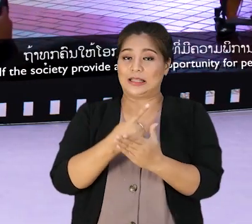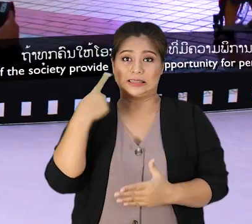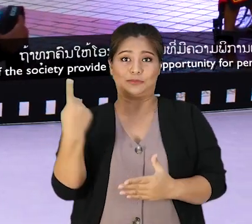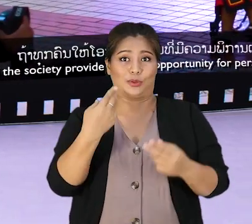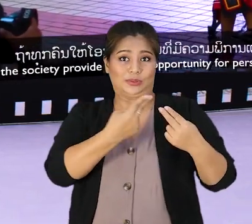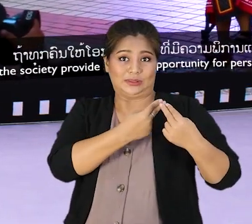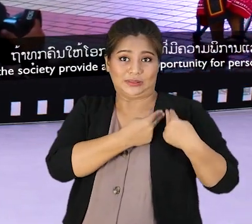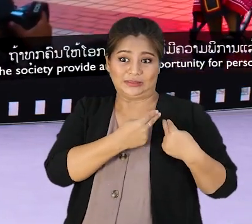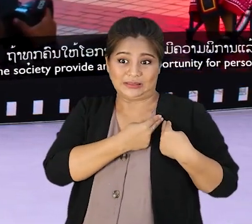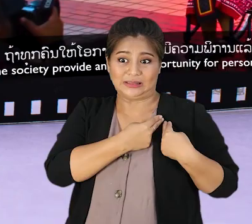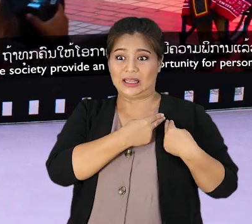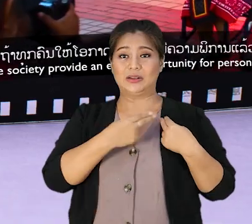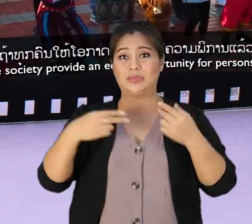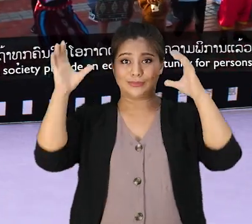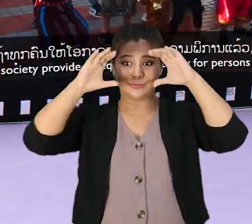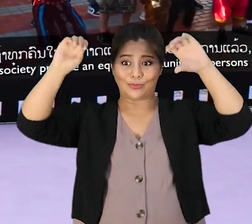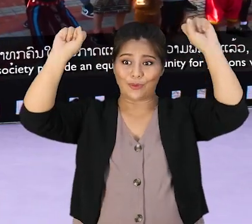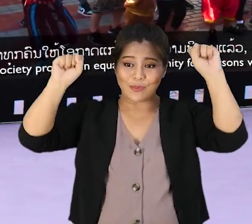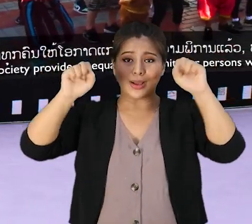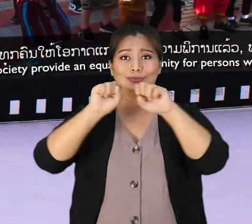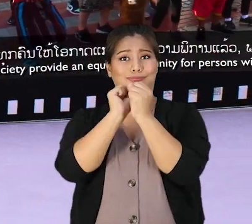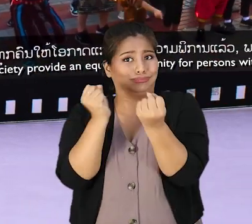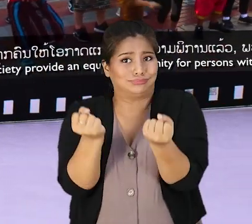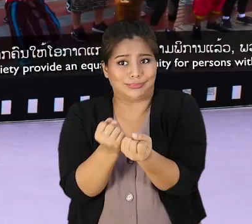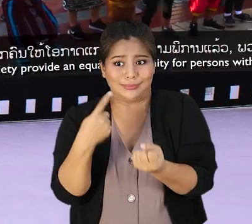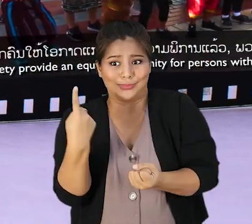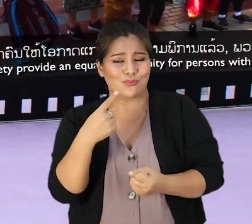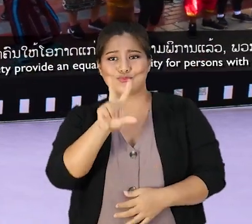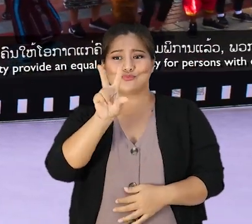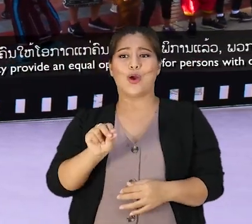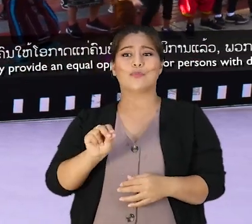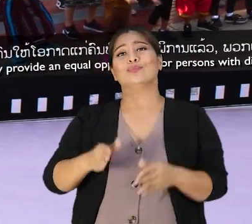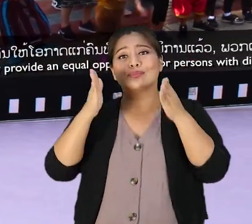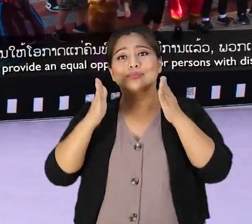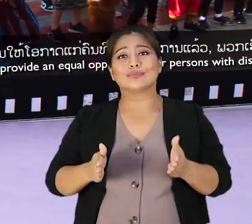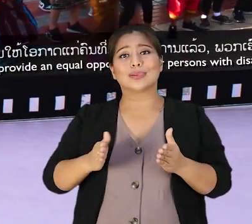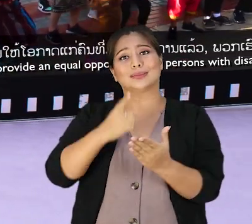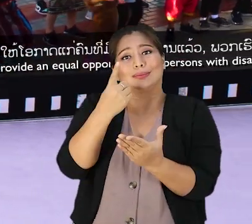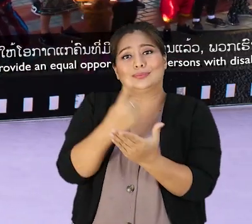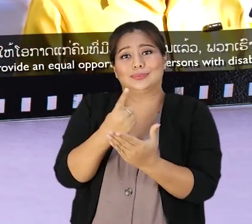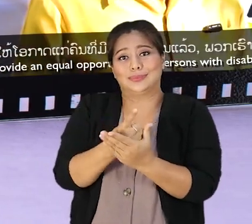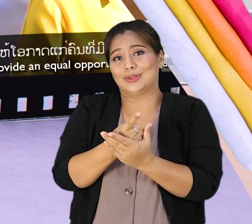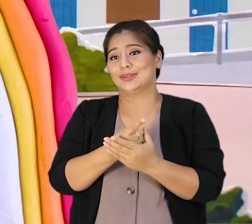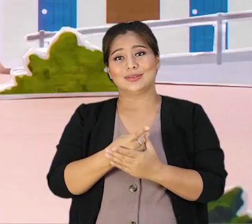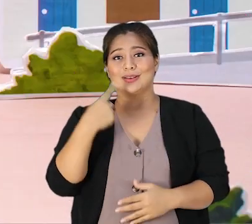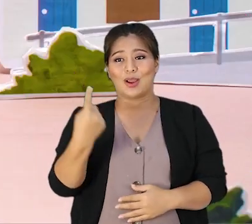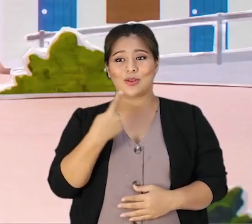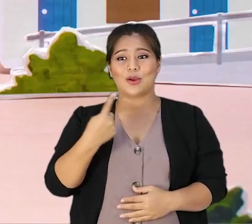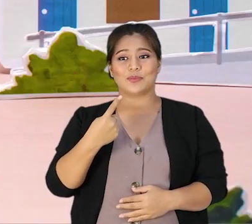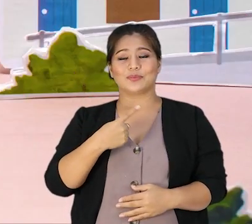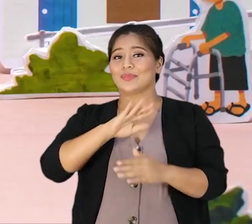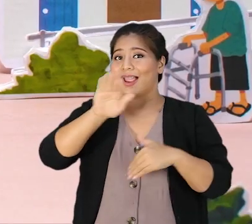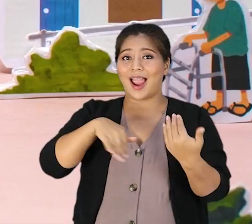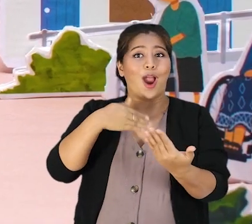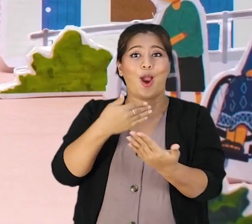Disability inclusion is not just the responsibility of the government or a civil society organization, or persons with disabilities